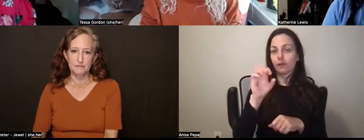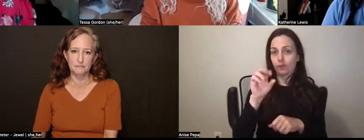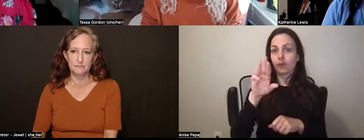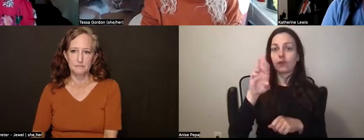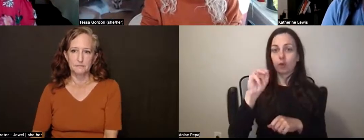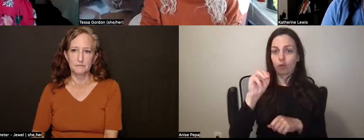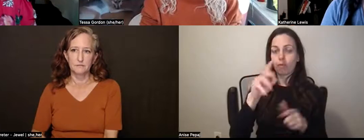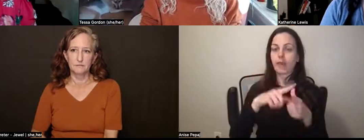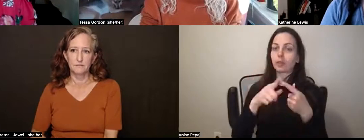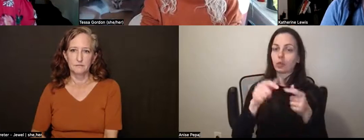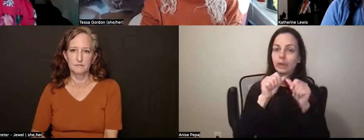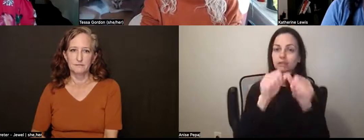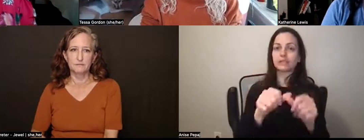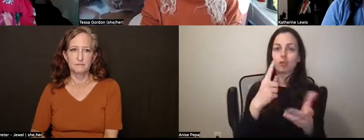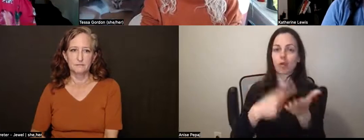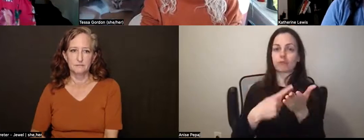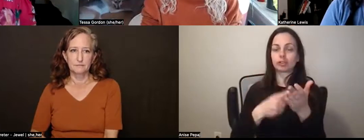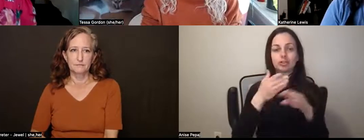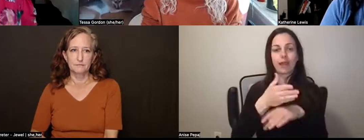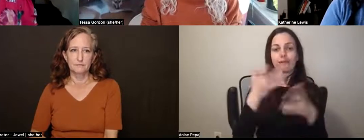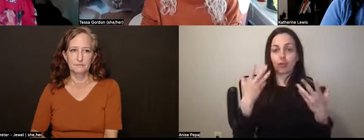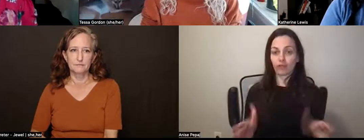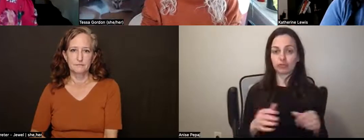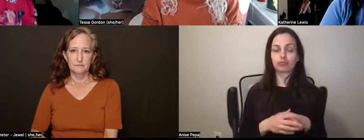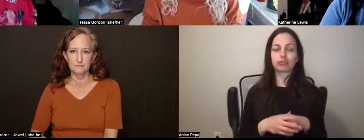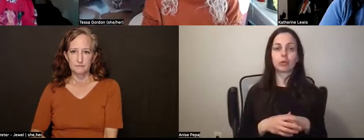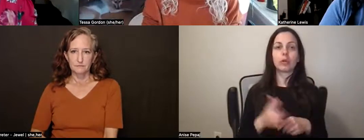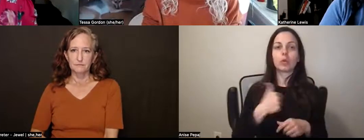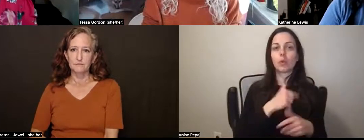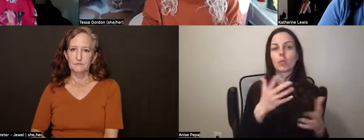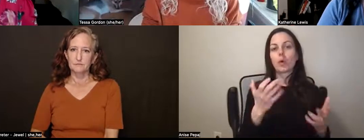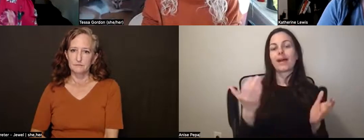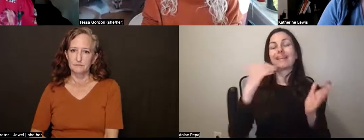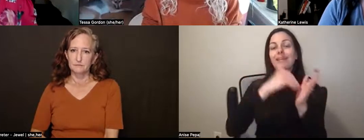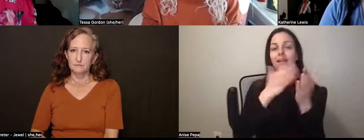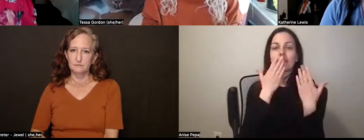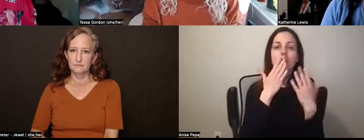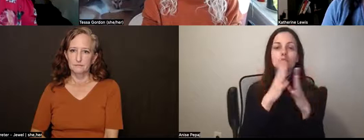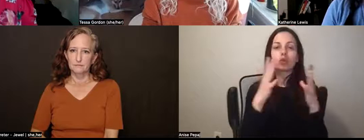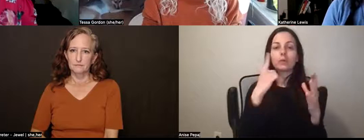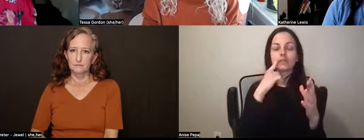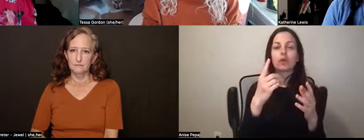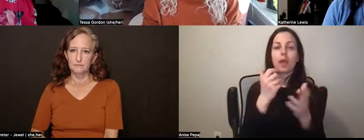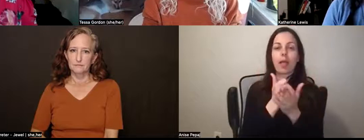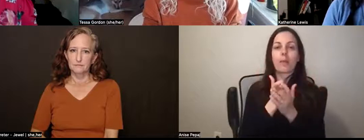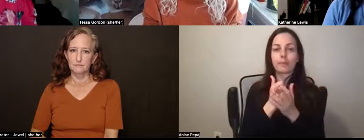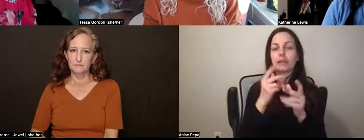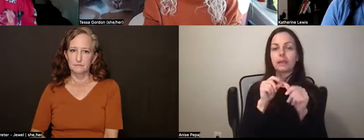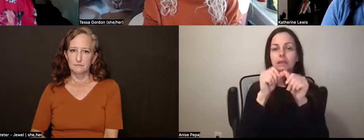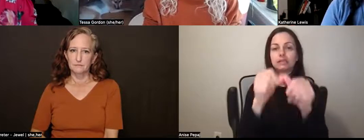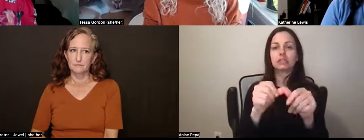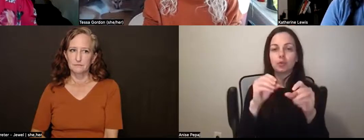can continue this conversation after the event. And again, we want to thank all of you for helping keep this organization